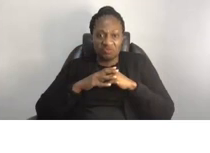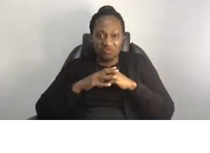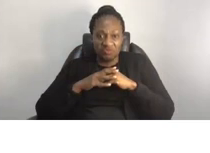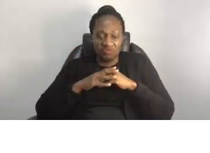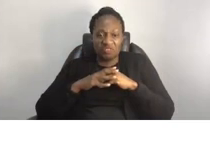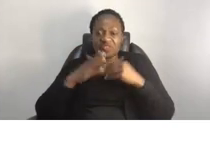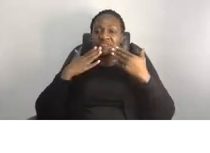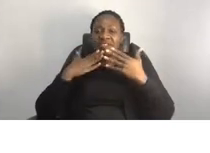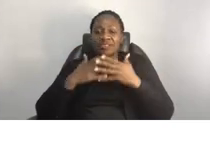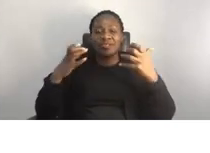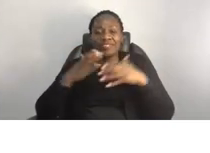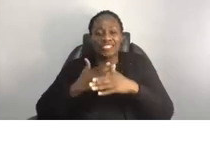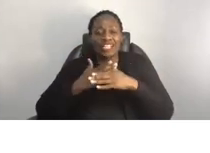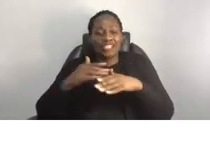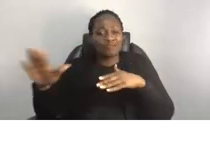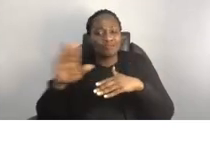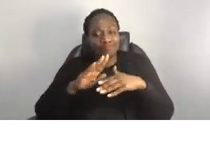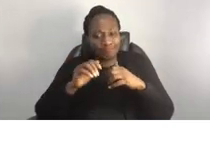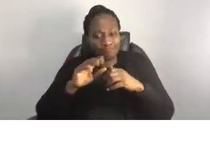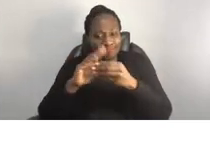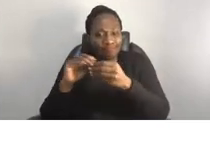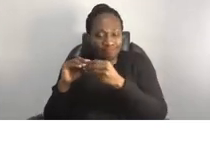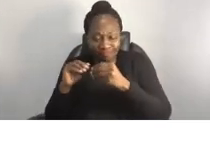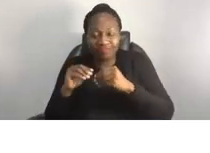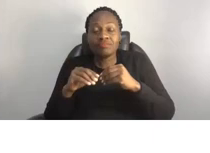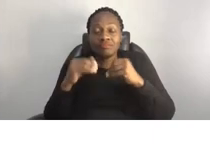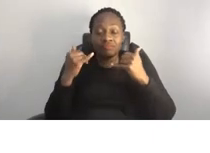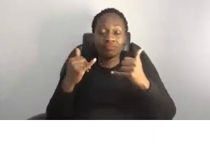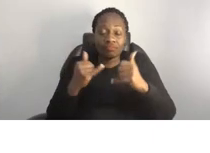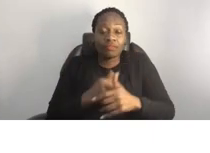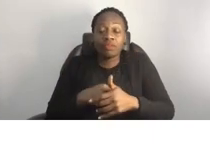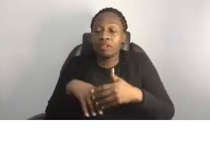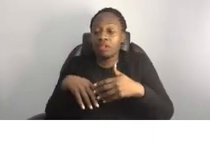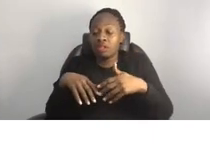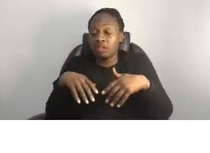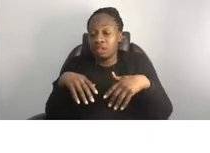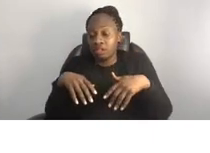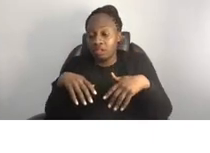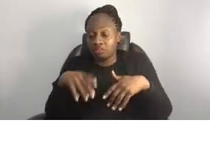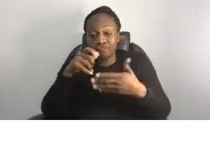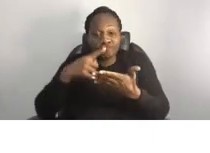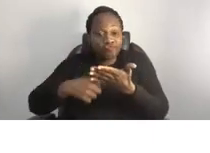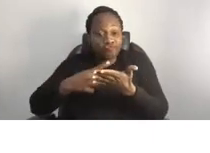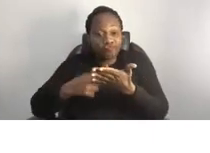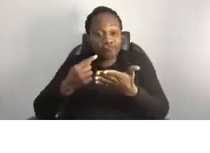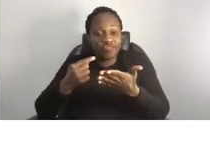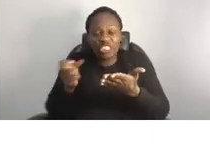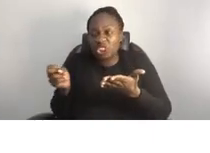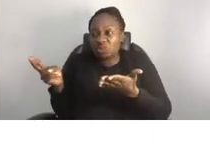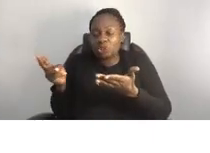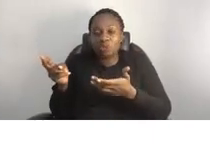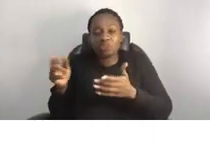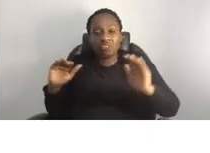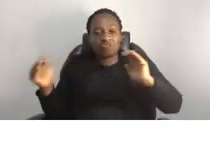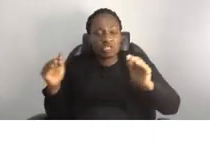Yeah, well, thanks so much for sharing that with us. So today we're going to be discussing disposable versus